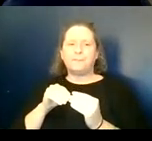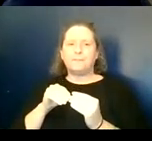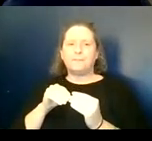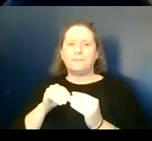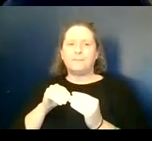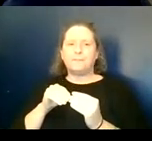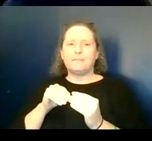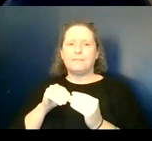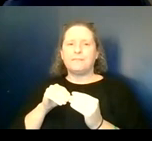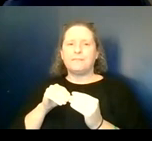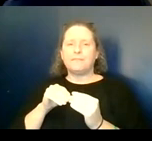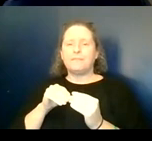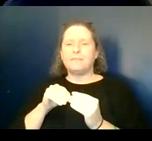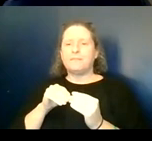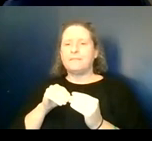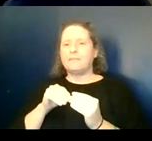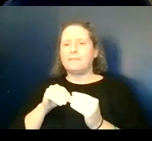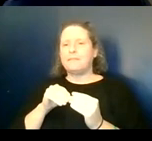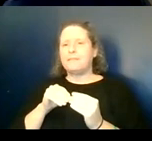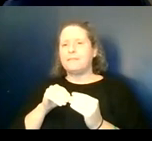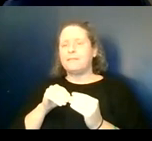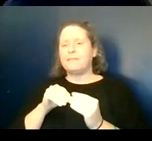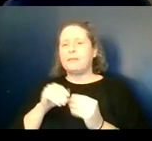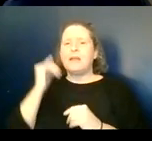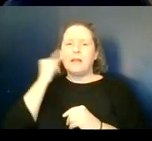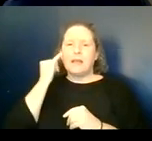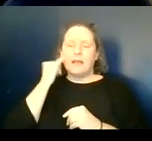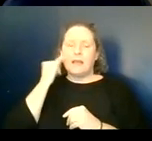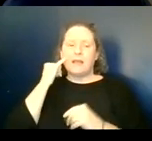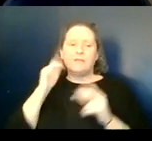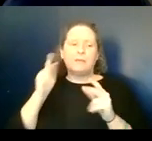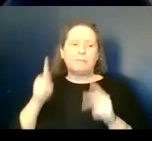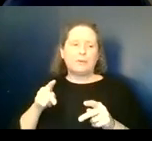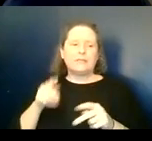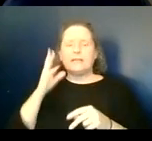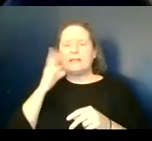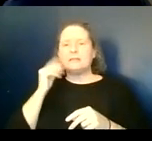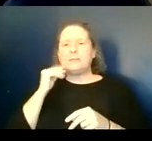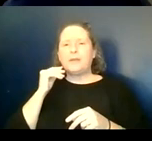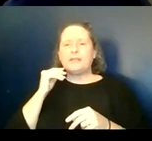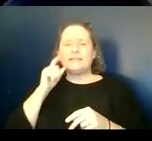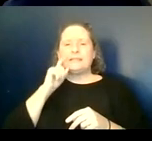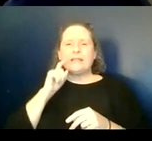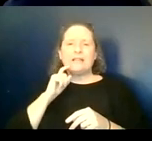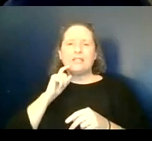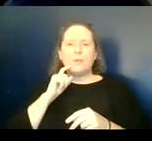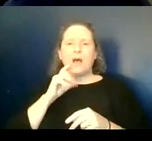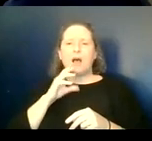you're experiencing sexual and domestic violence, or